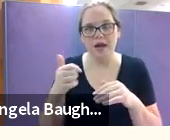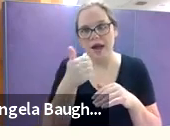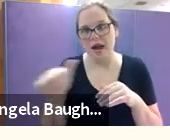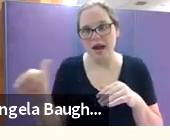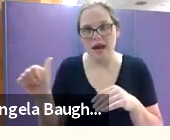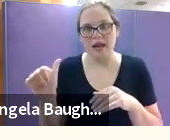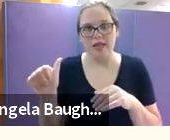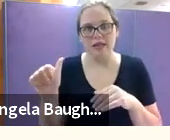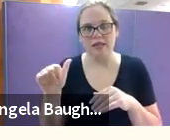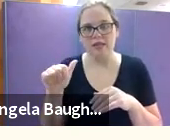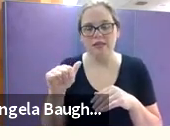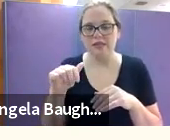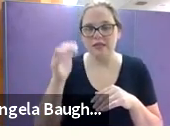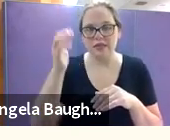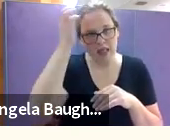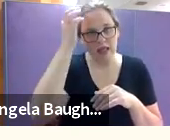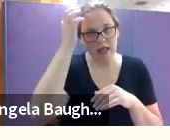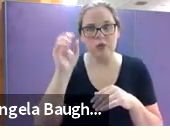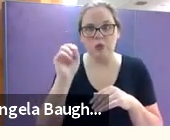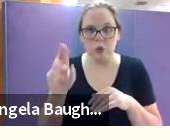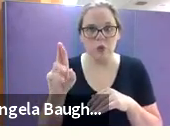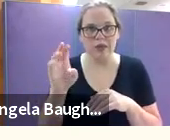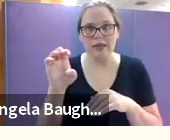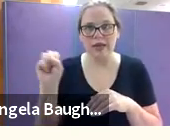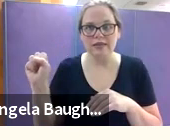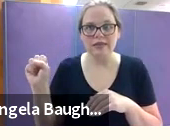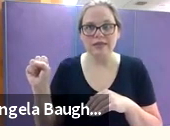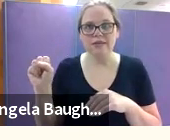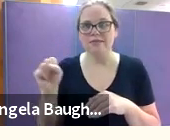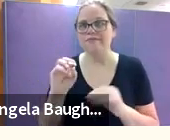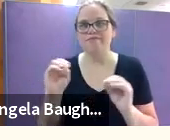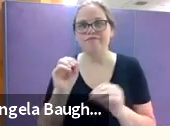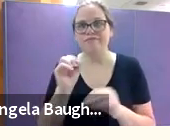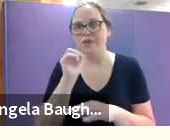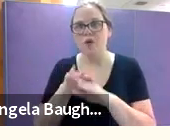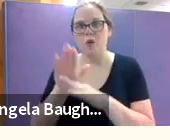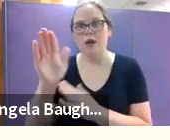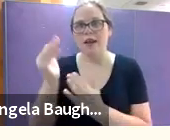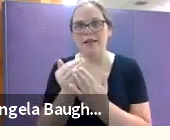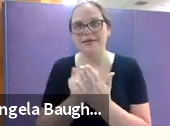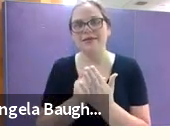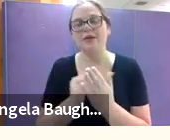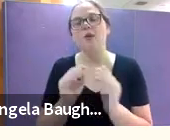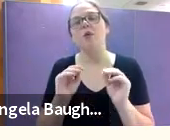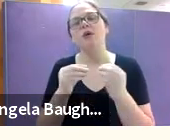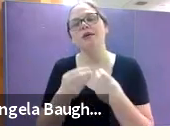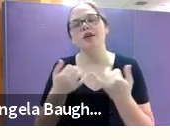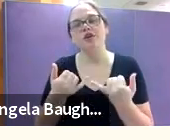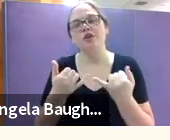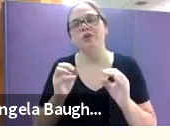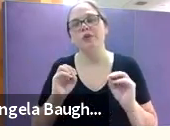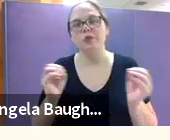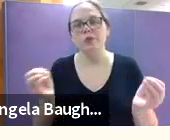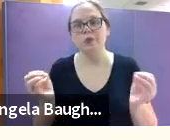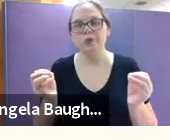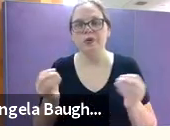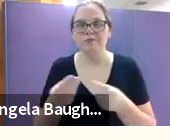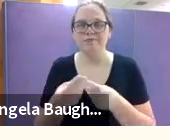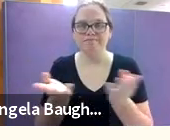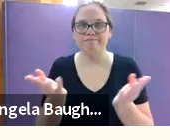lettuce or EES dollars. These are not on your lists, Alan. These are organizations that currently do not have an allocation at